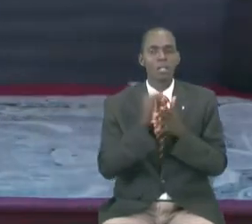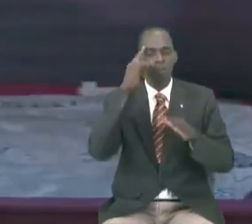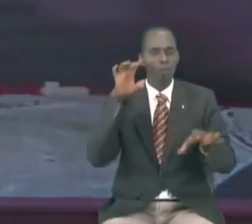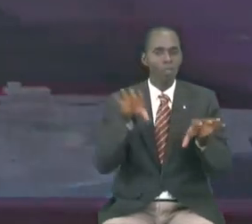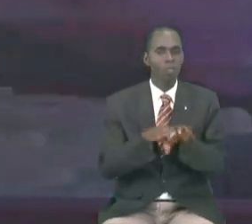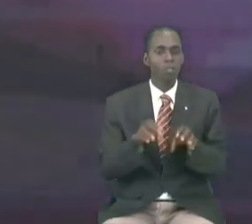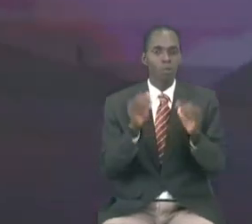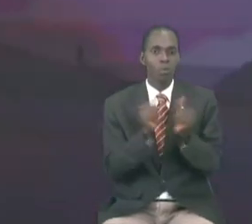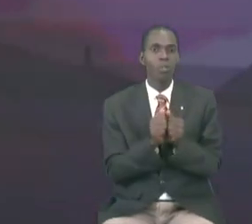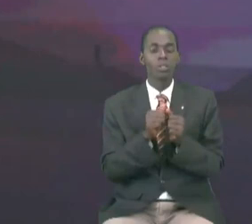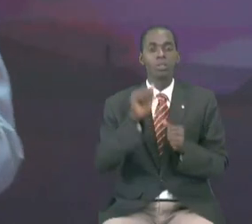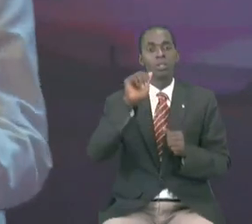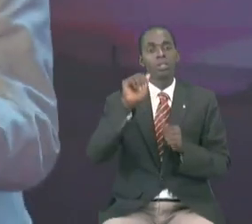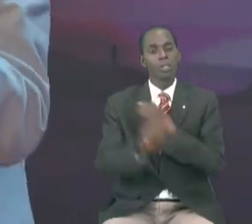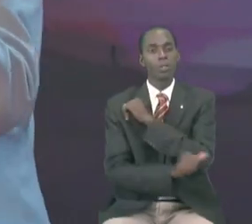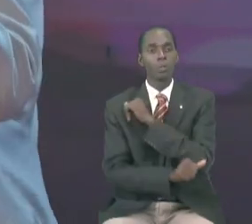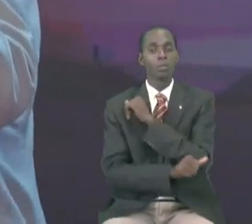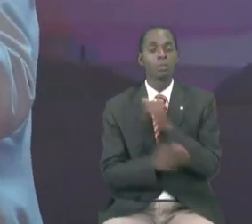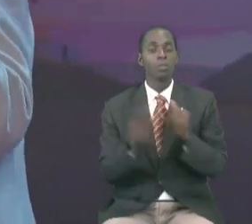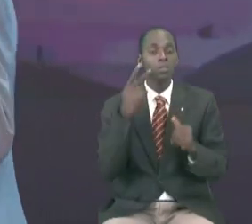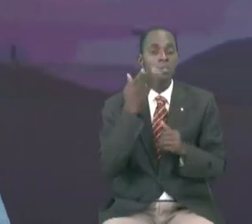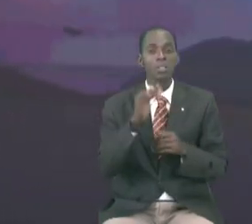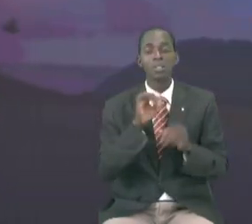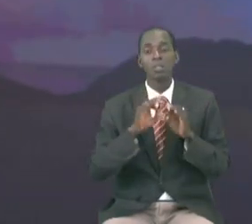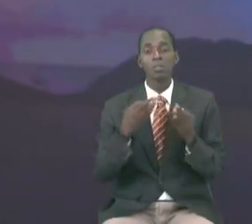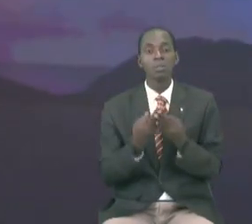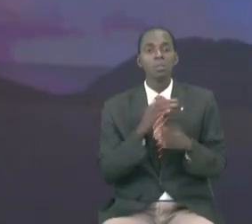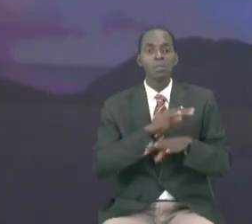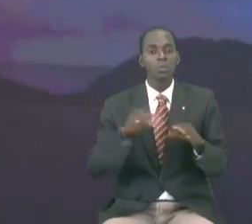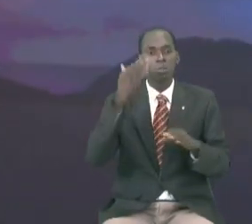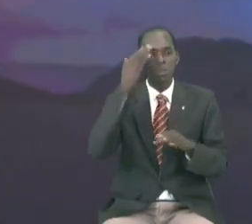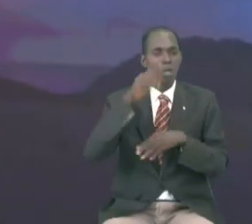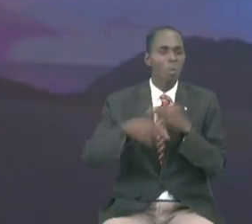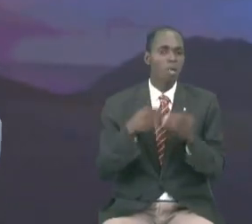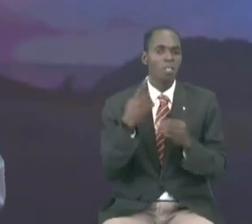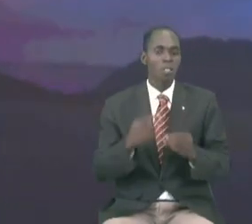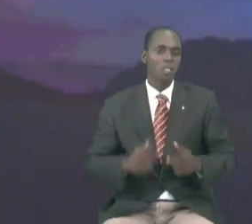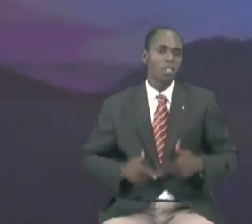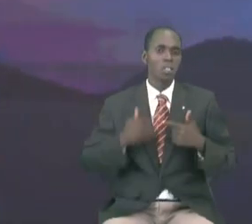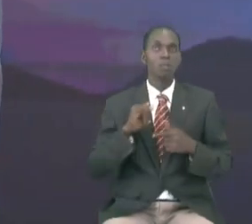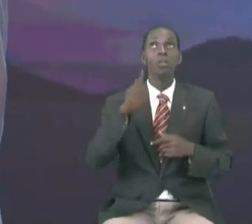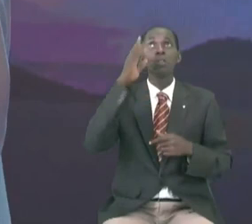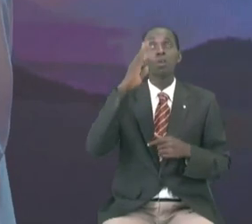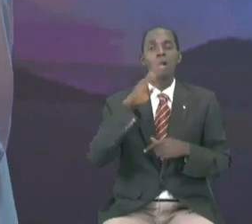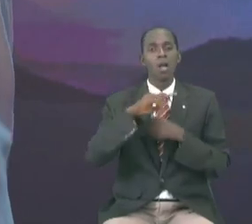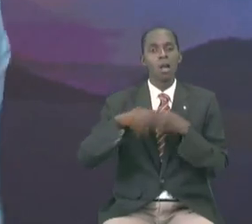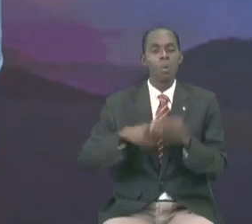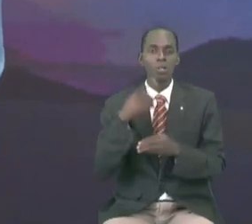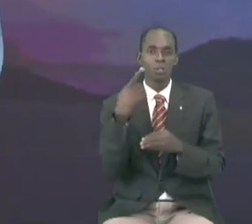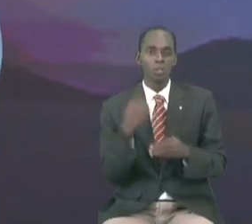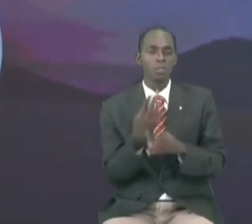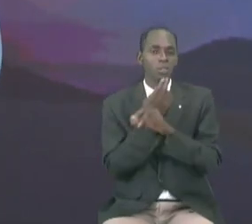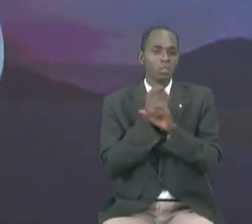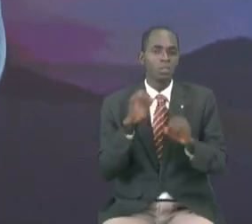redeeming God, about the saving God. And to fulfill the covenant with Abraham, go tell them,